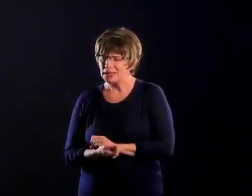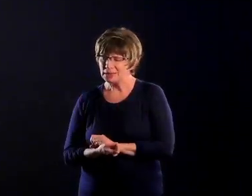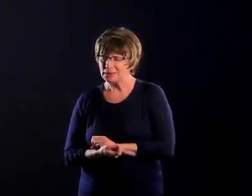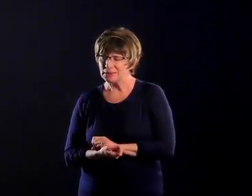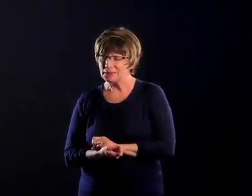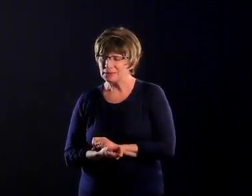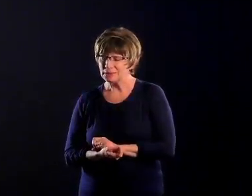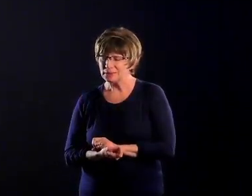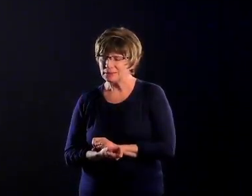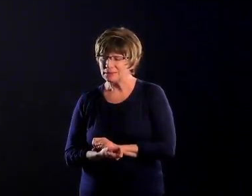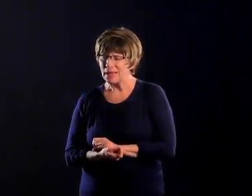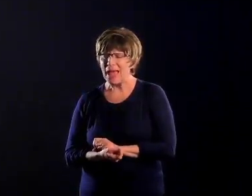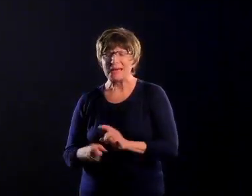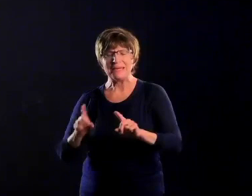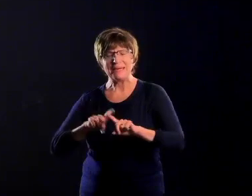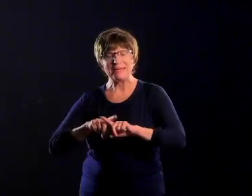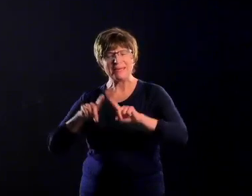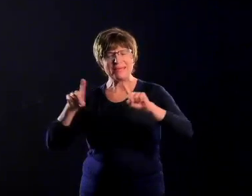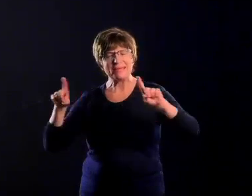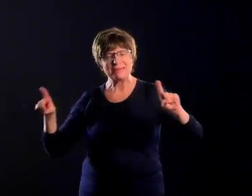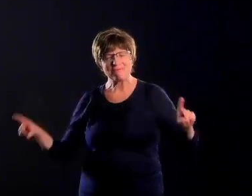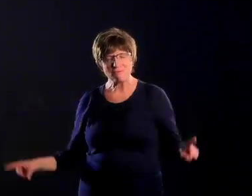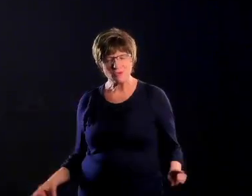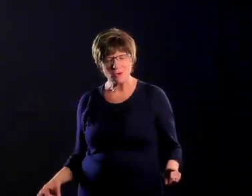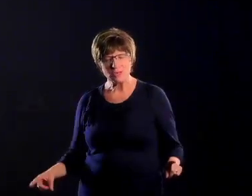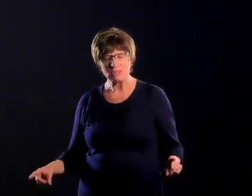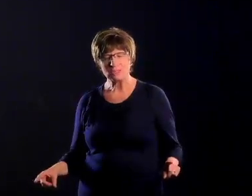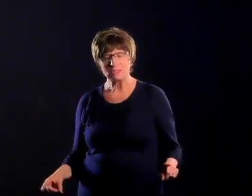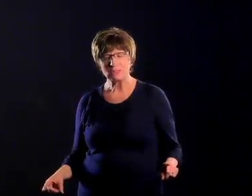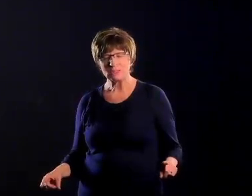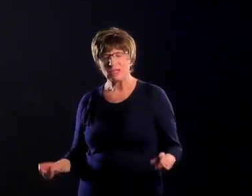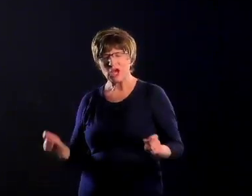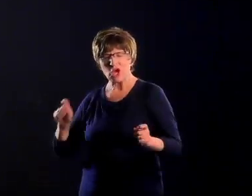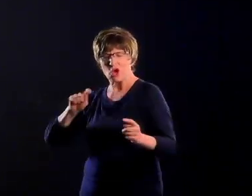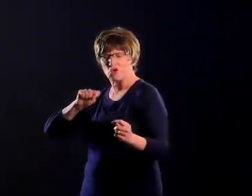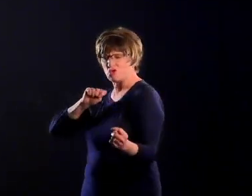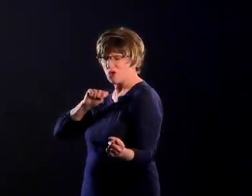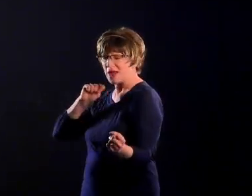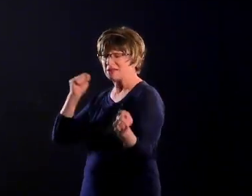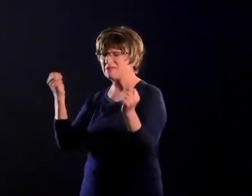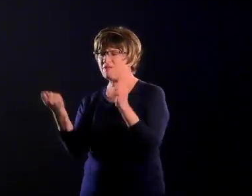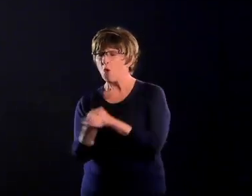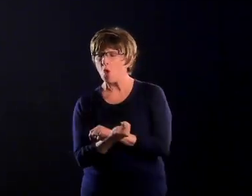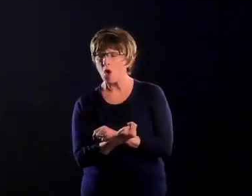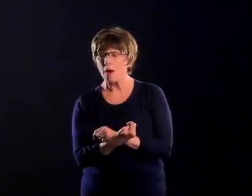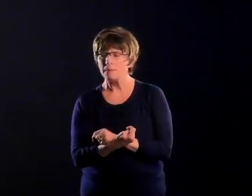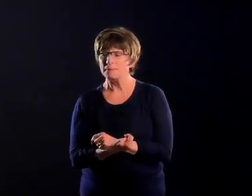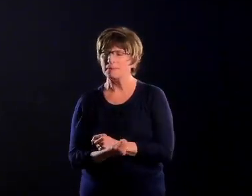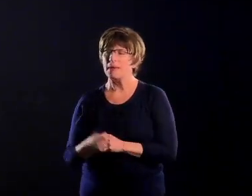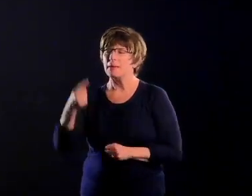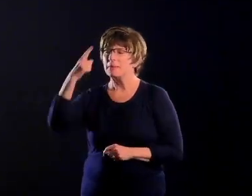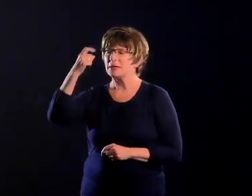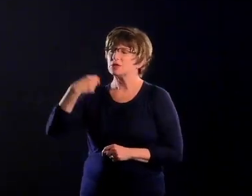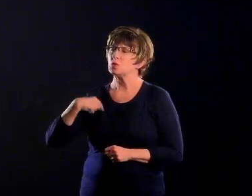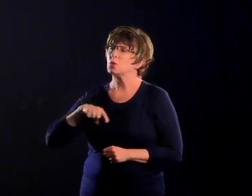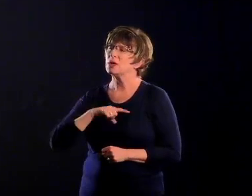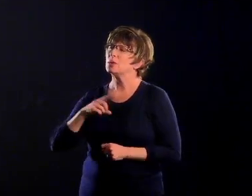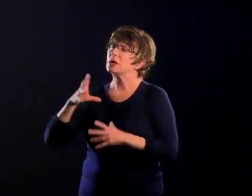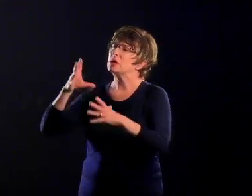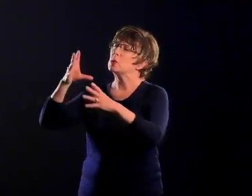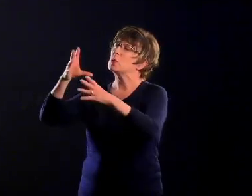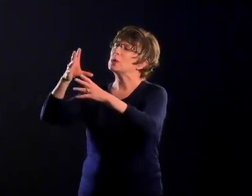be different, transformed, because, Lord, we would receive from you what you are speaking into our